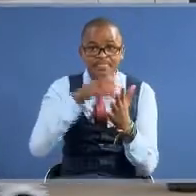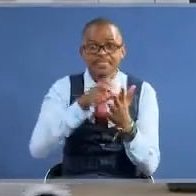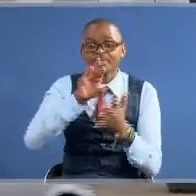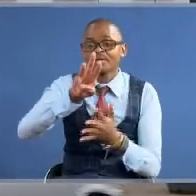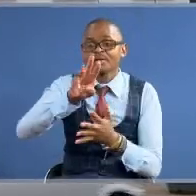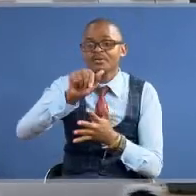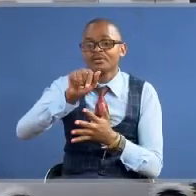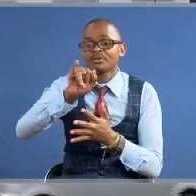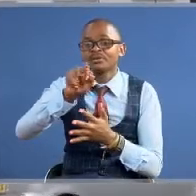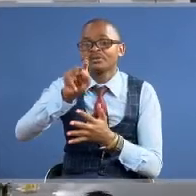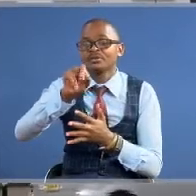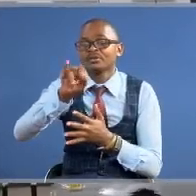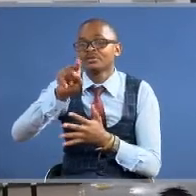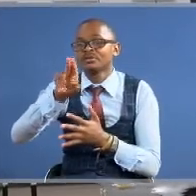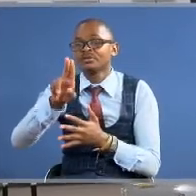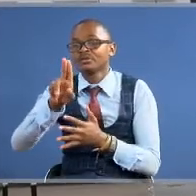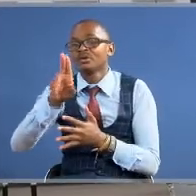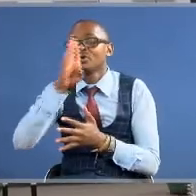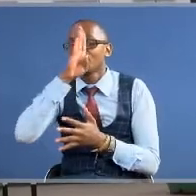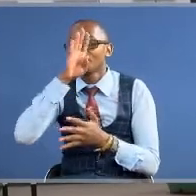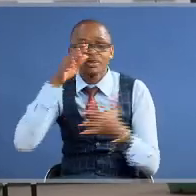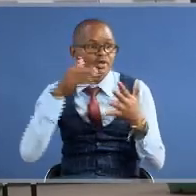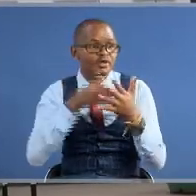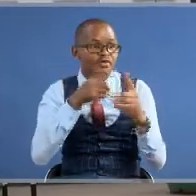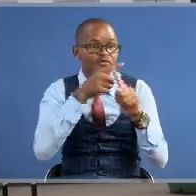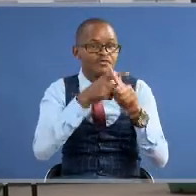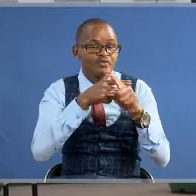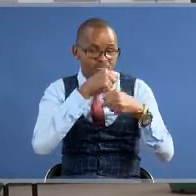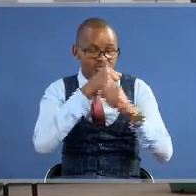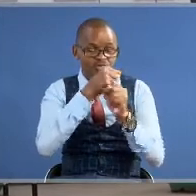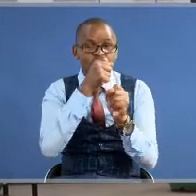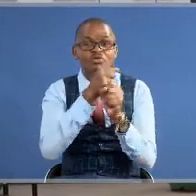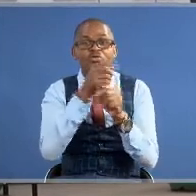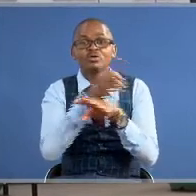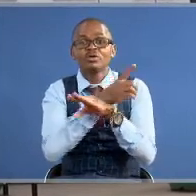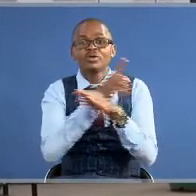Waititu and Leno Kulal, Sonko will be barred from discharging